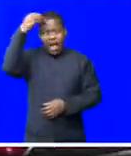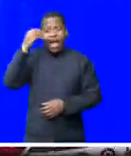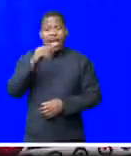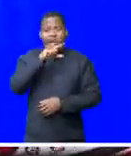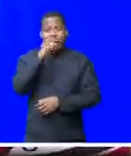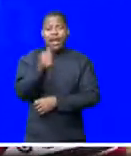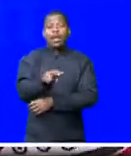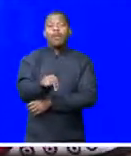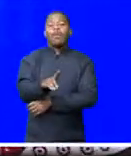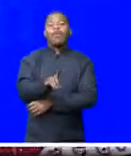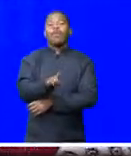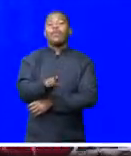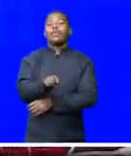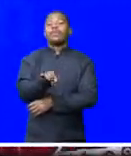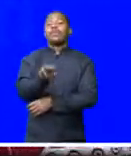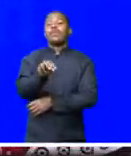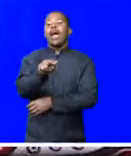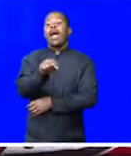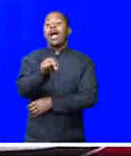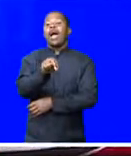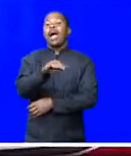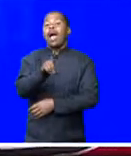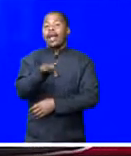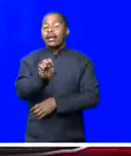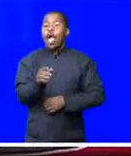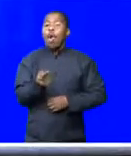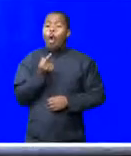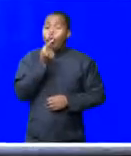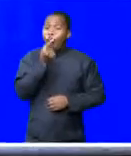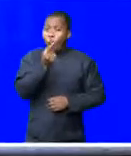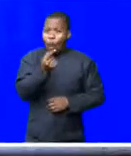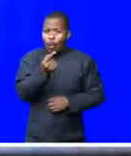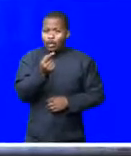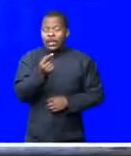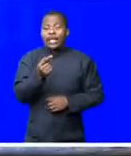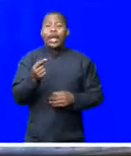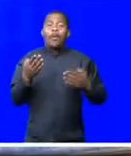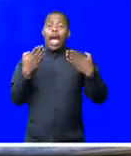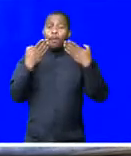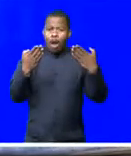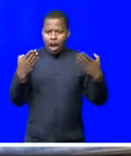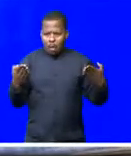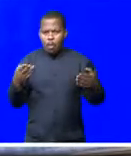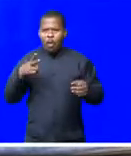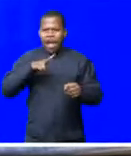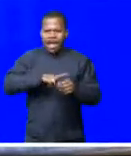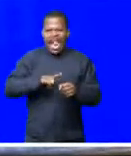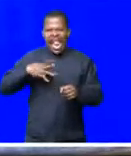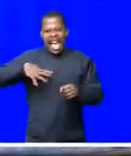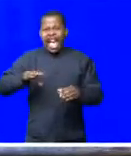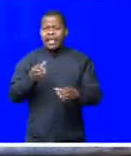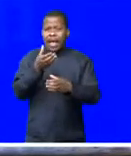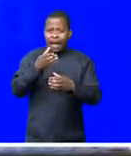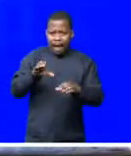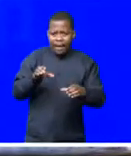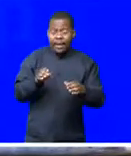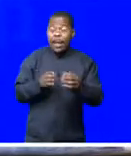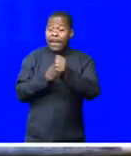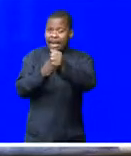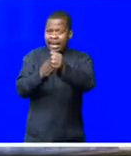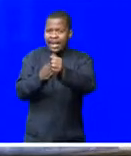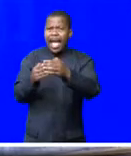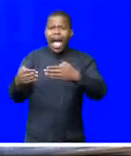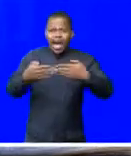sive kubo bukhosi ithe mancane emave lanebaholi labakhathalela sive sawo ngakho emaSwati anenhlanhla